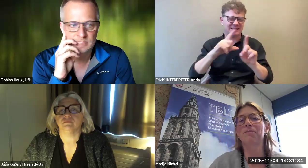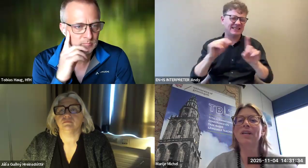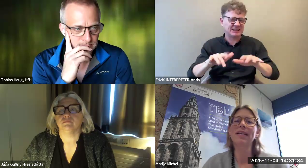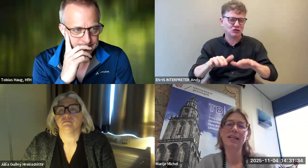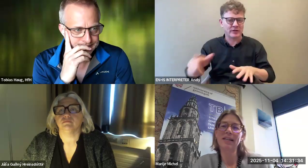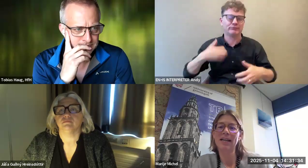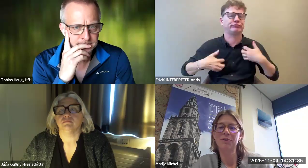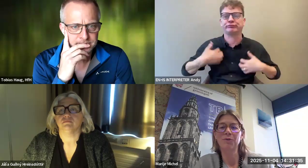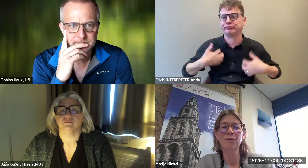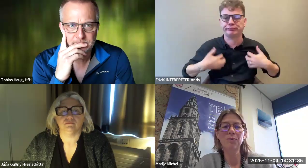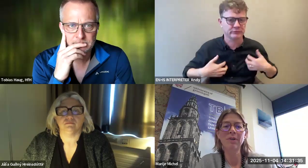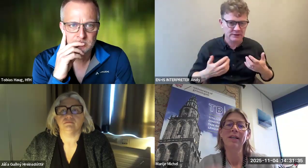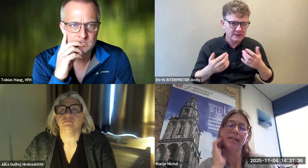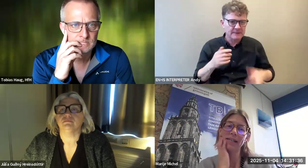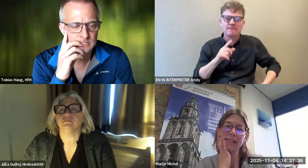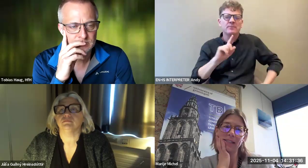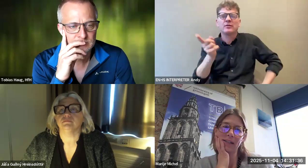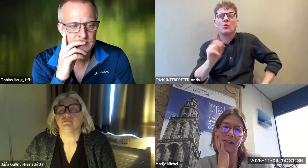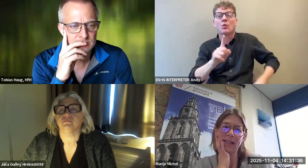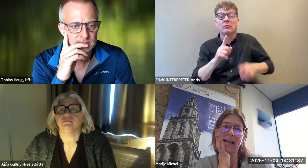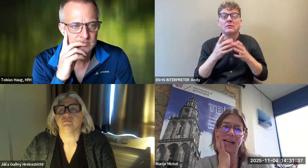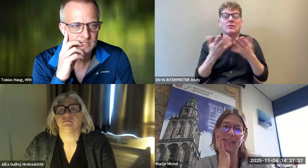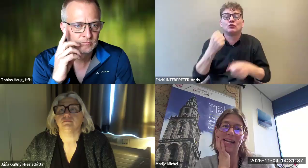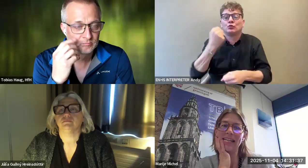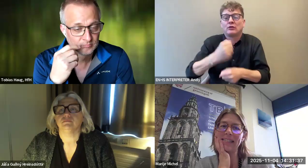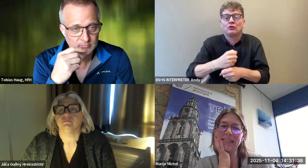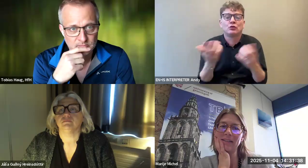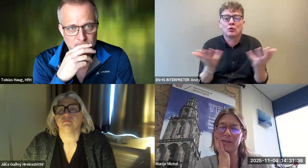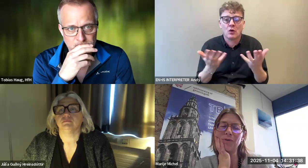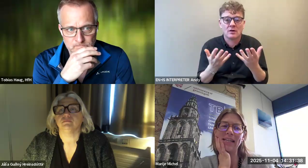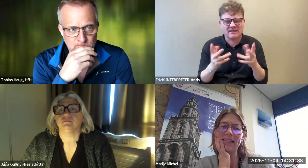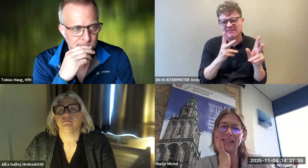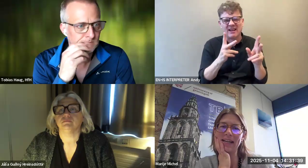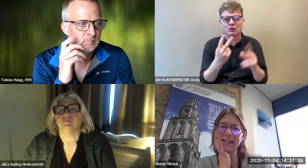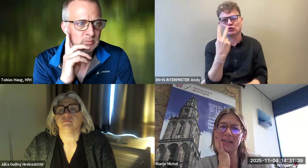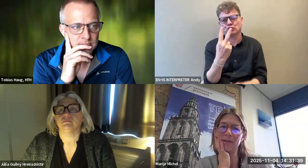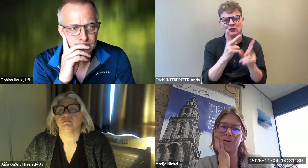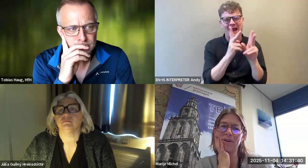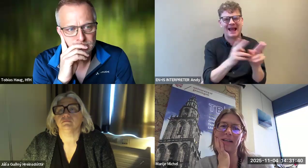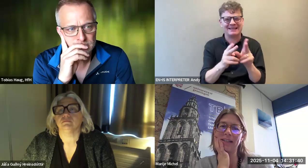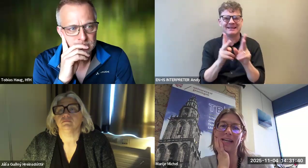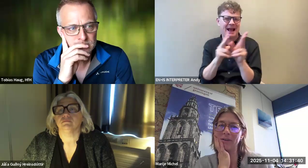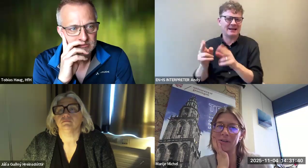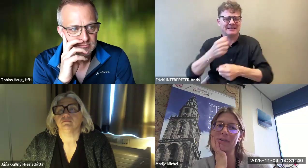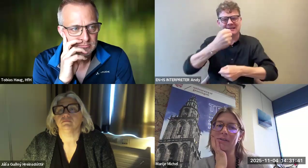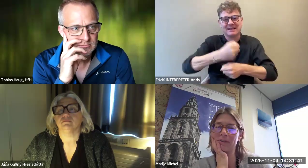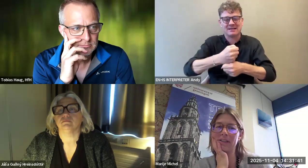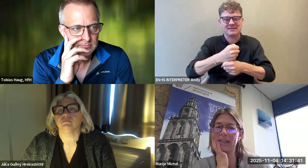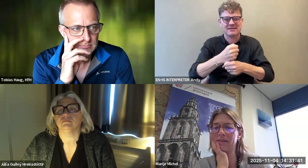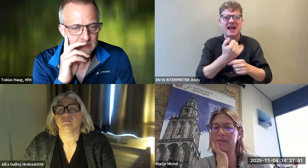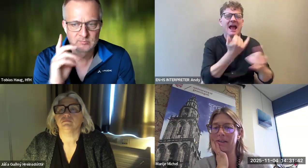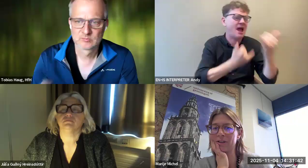And what they actually had to do is they had an editing or 2 editing tasks, so correcting